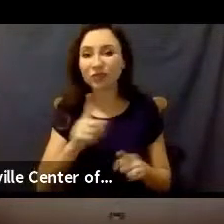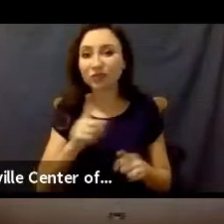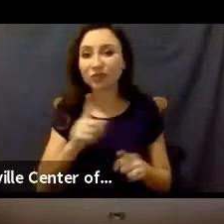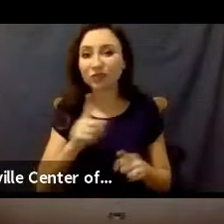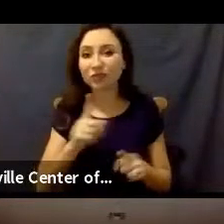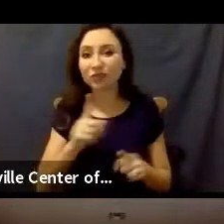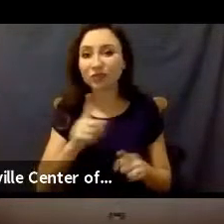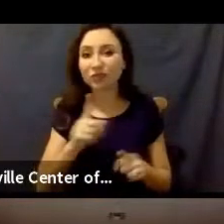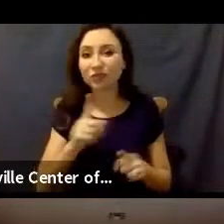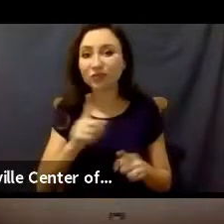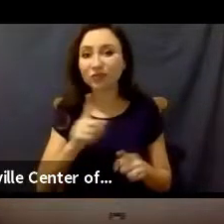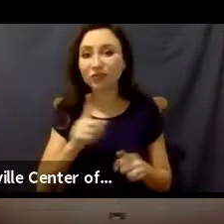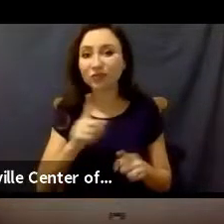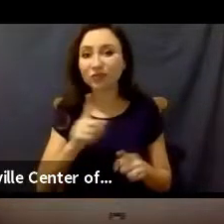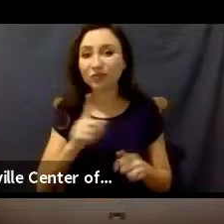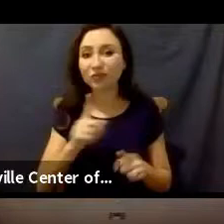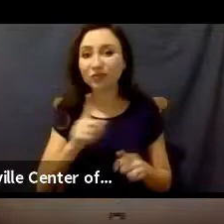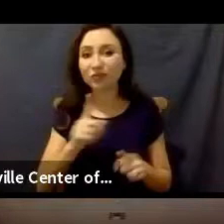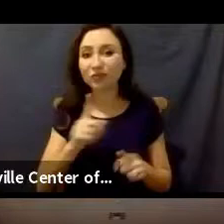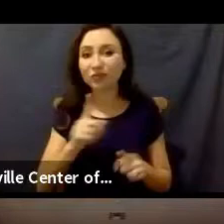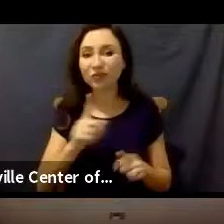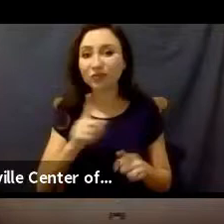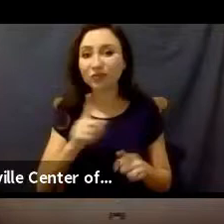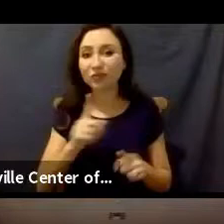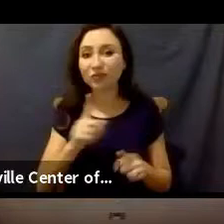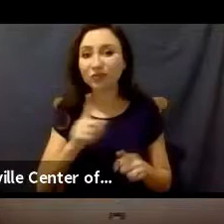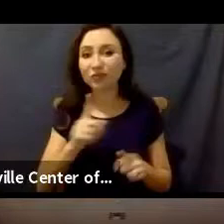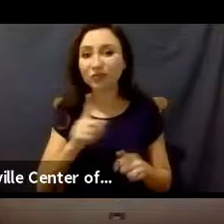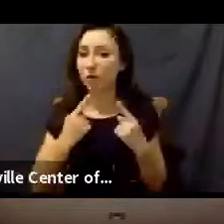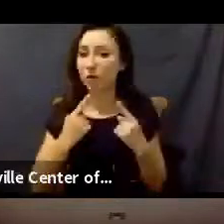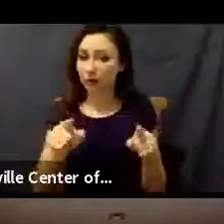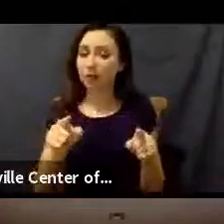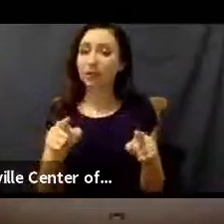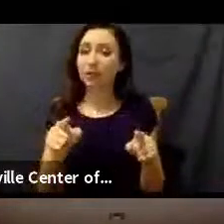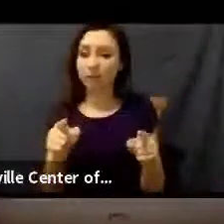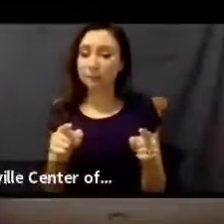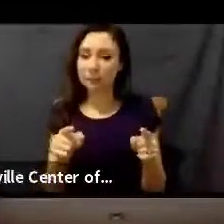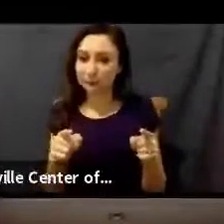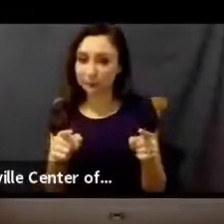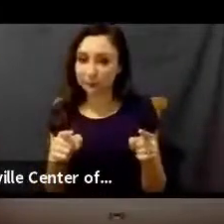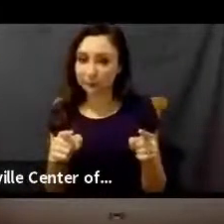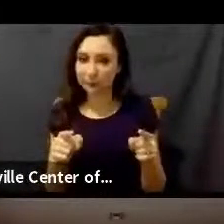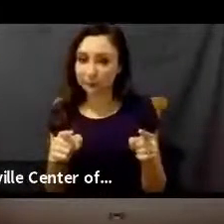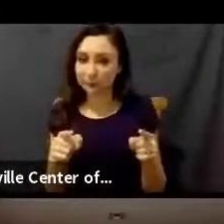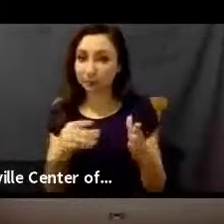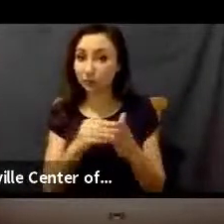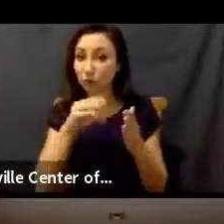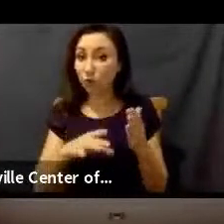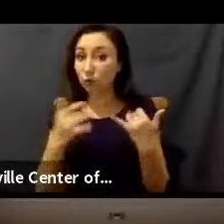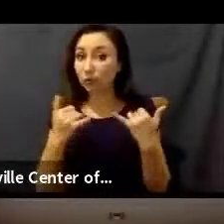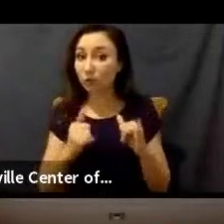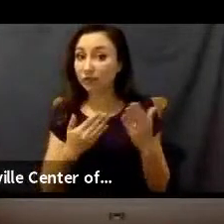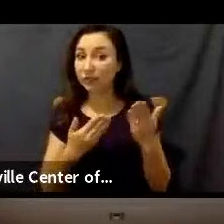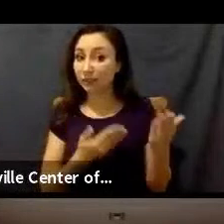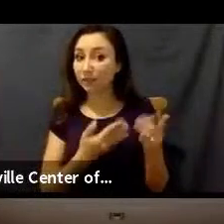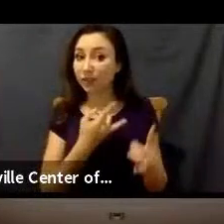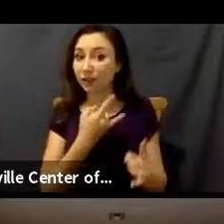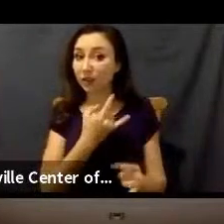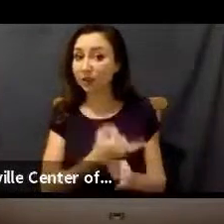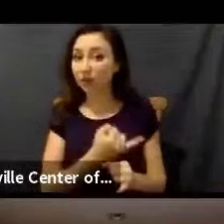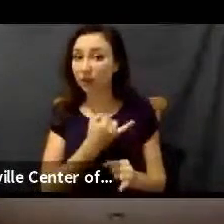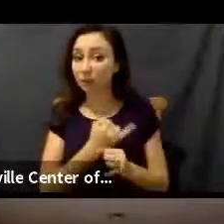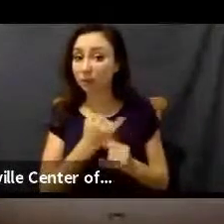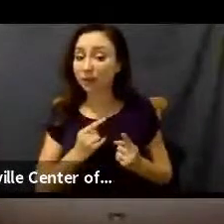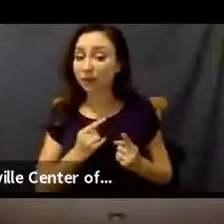stay? It can't hurt to keep it in place while students are still on campus as